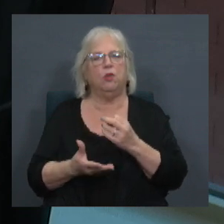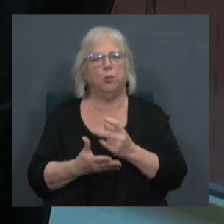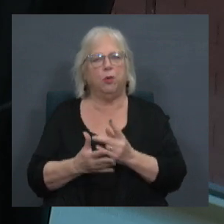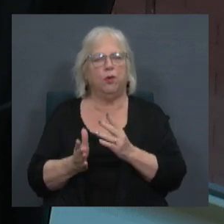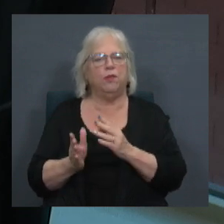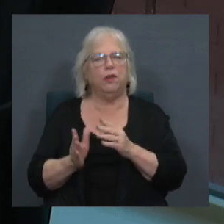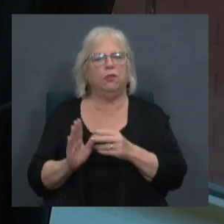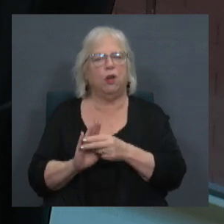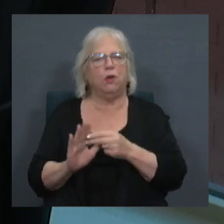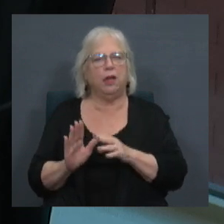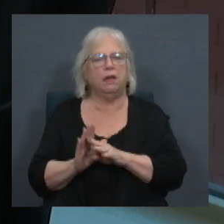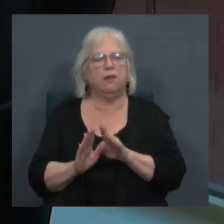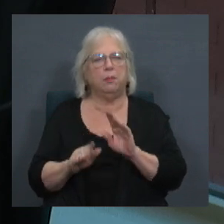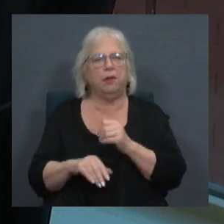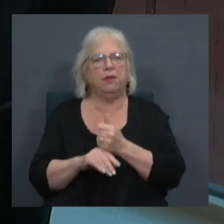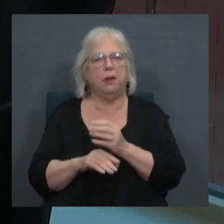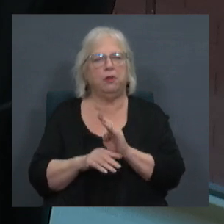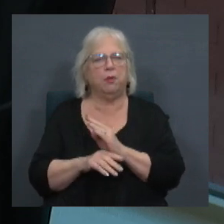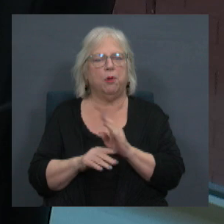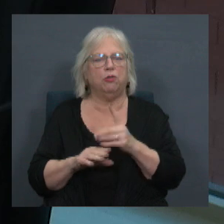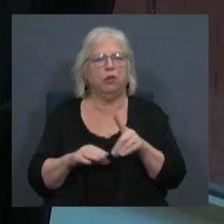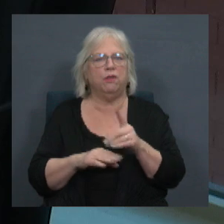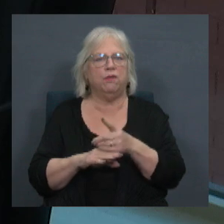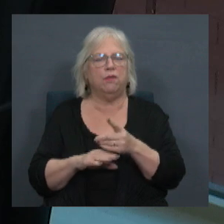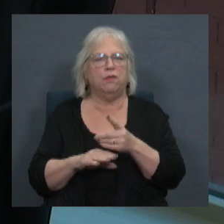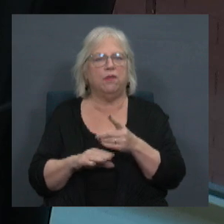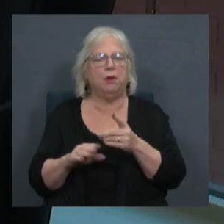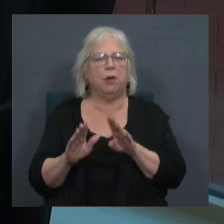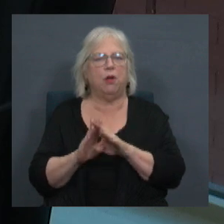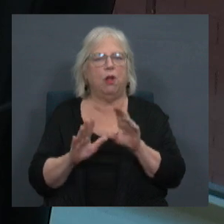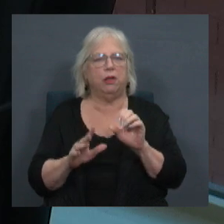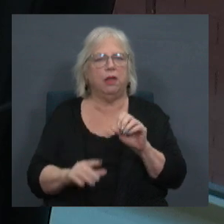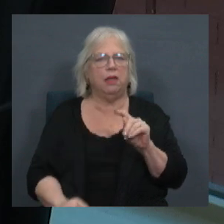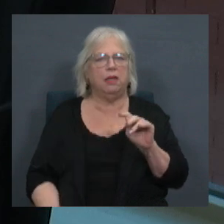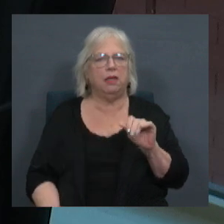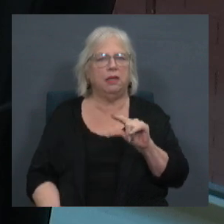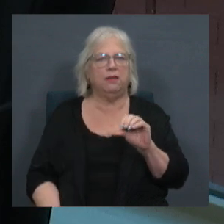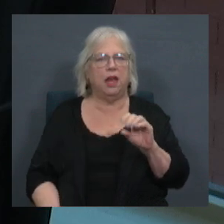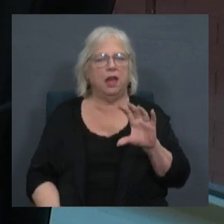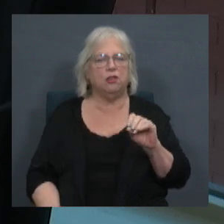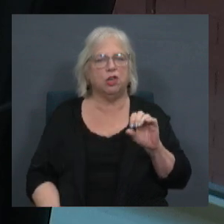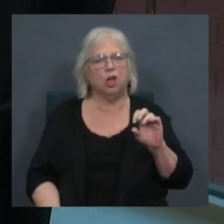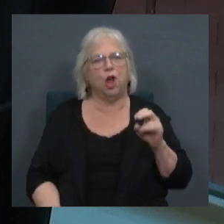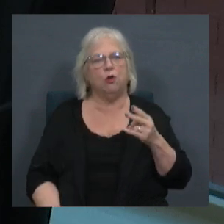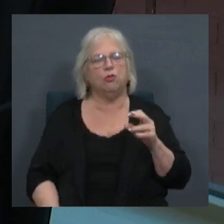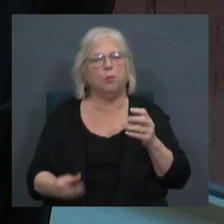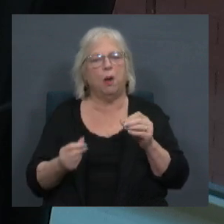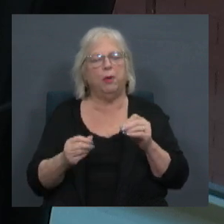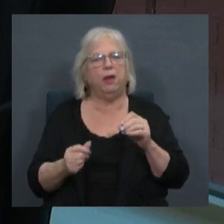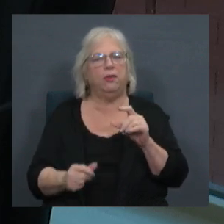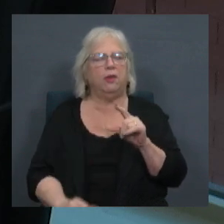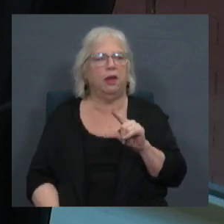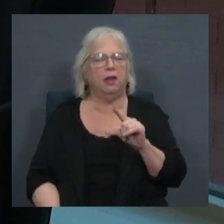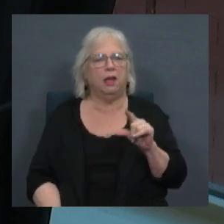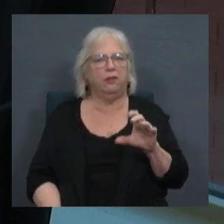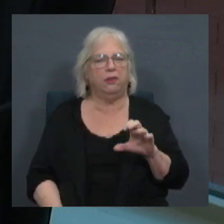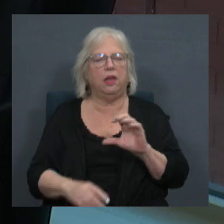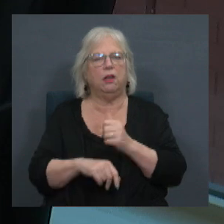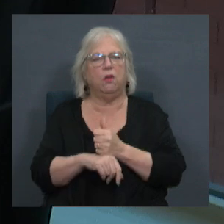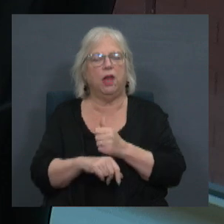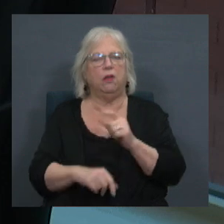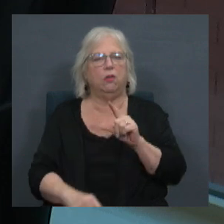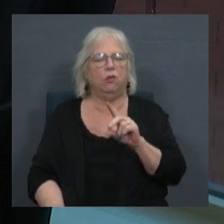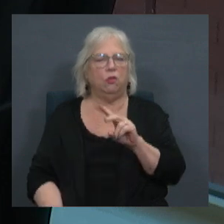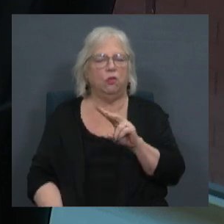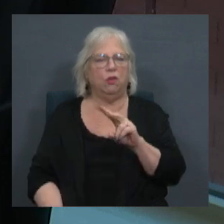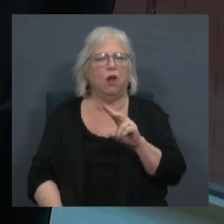planned zoning development to establish a planned commercial development titled Stagecoach Properties LLC OCD located at 3204 Shackelford